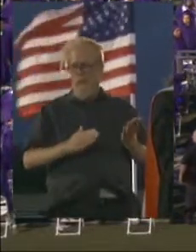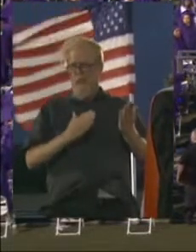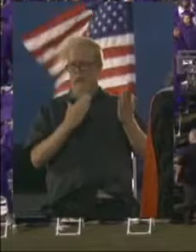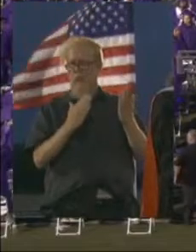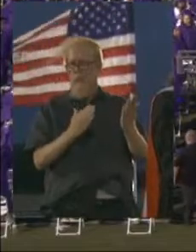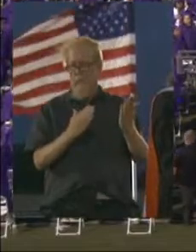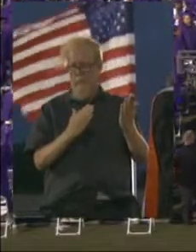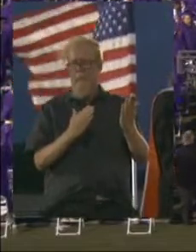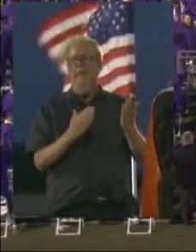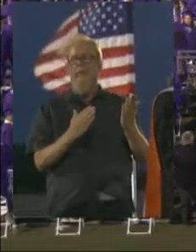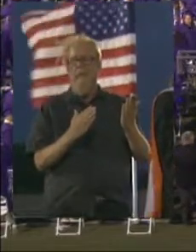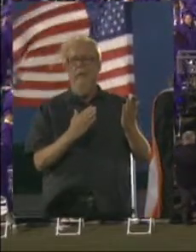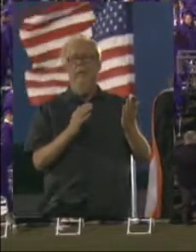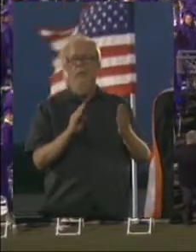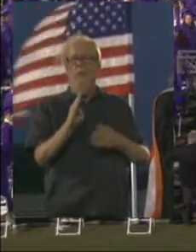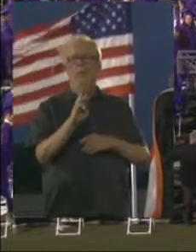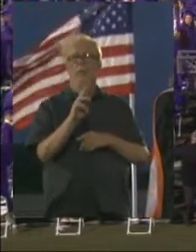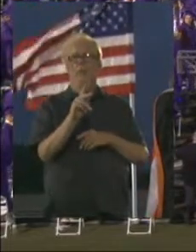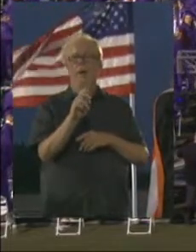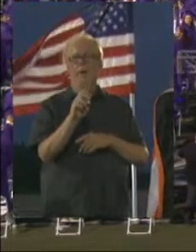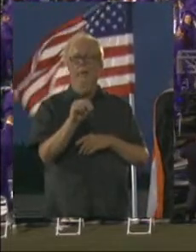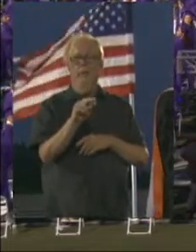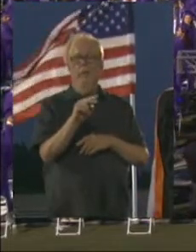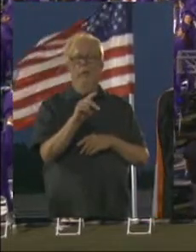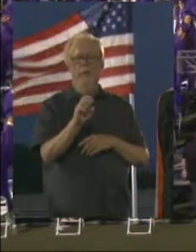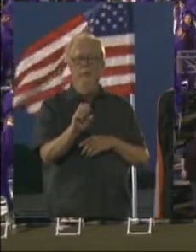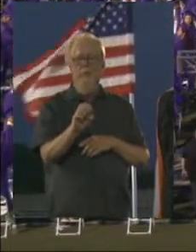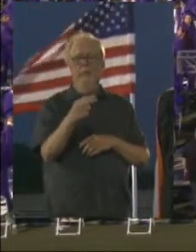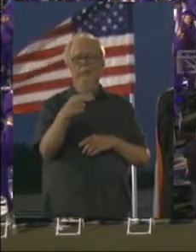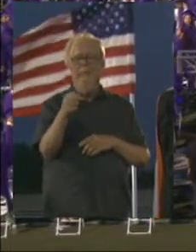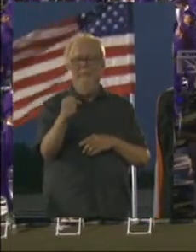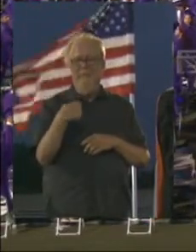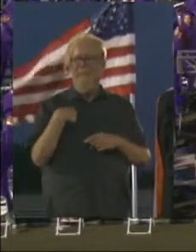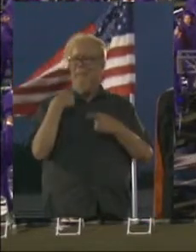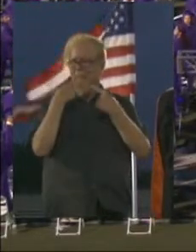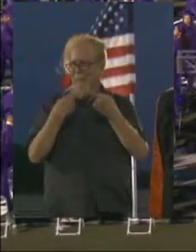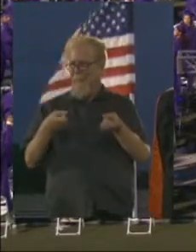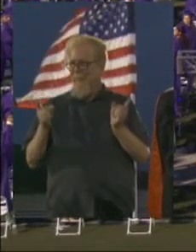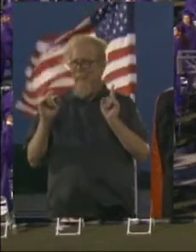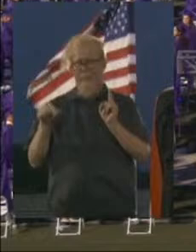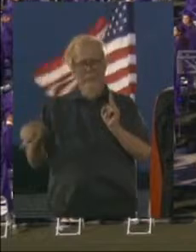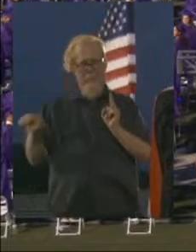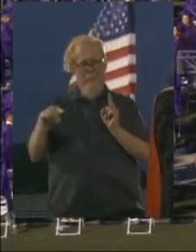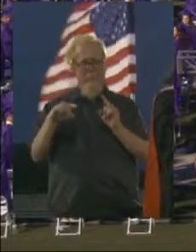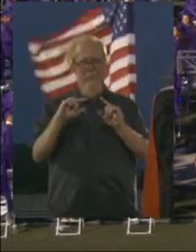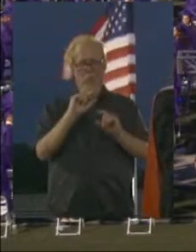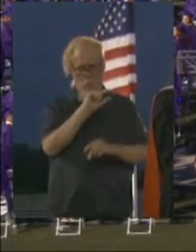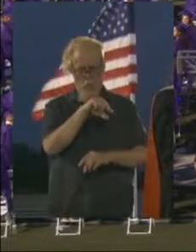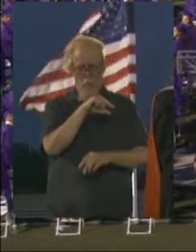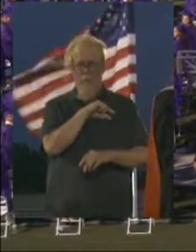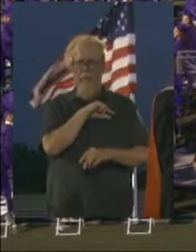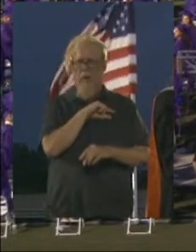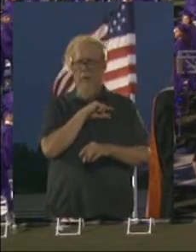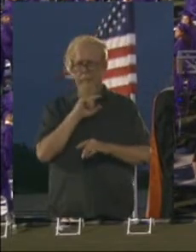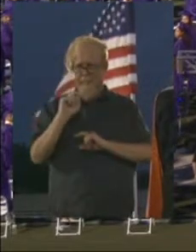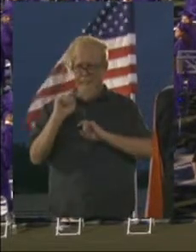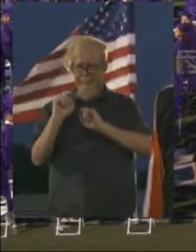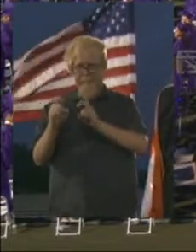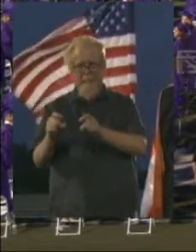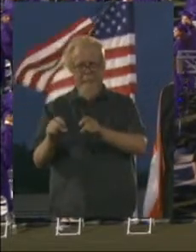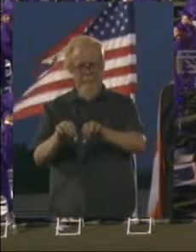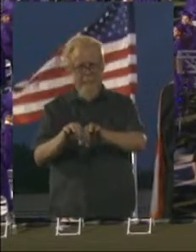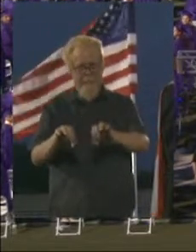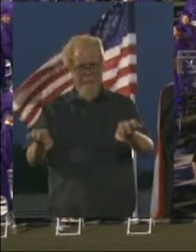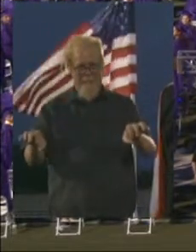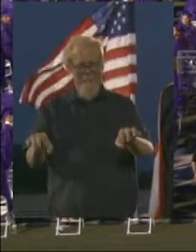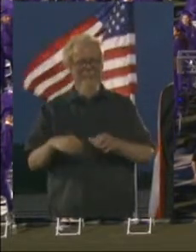and administration of Brackenridge High School and declare the assembled candidates qualified for the award about to be